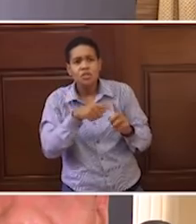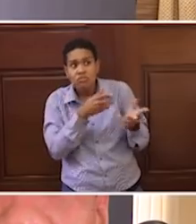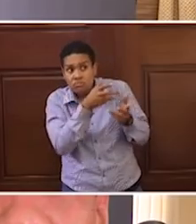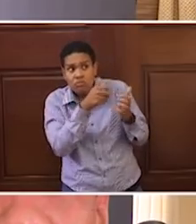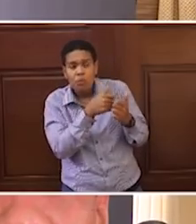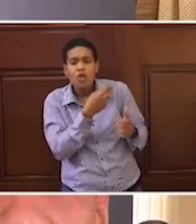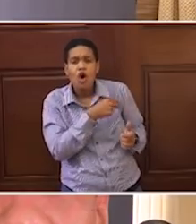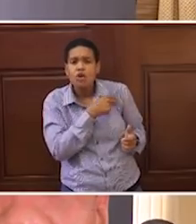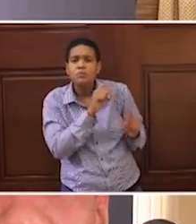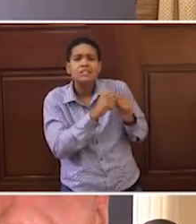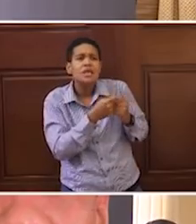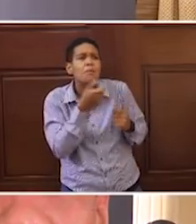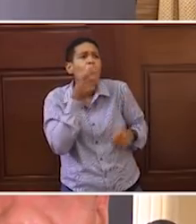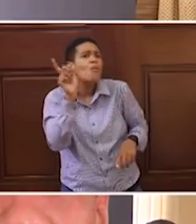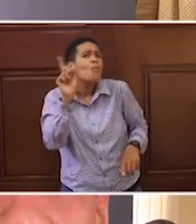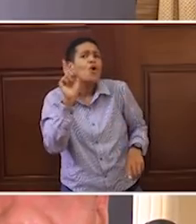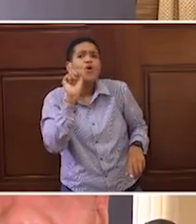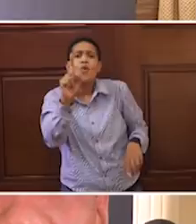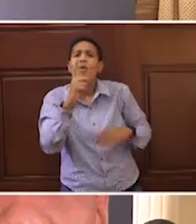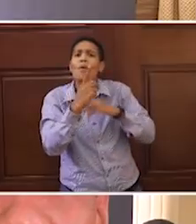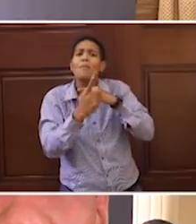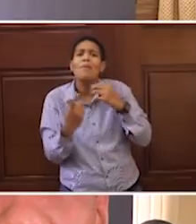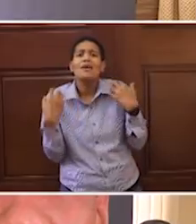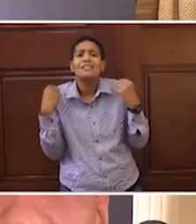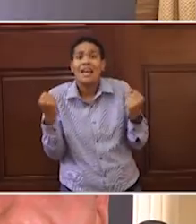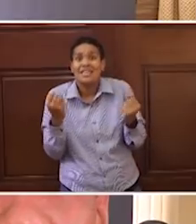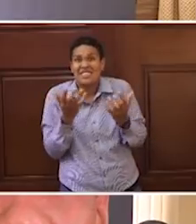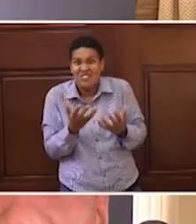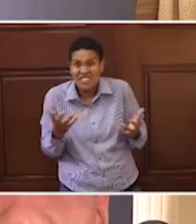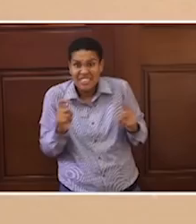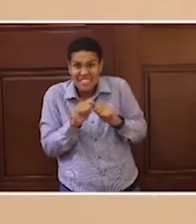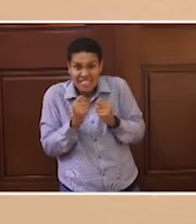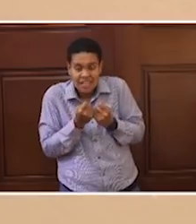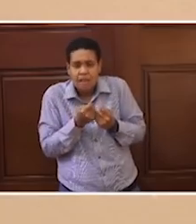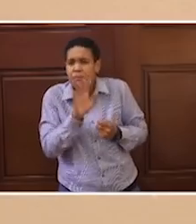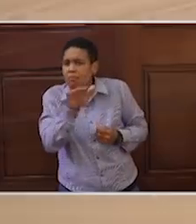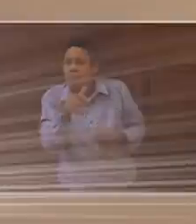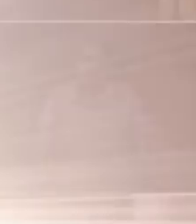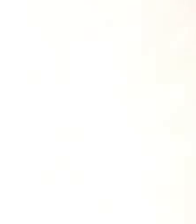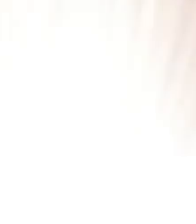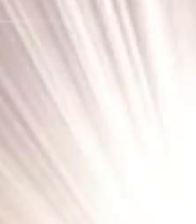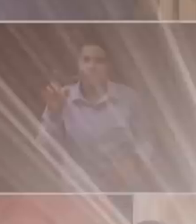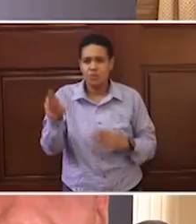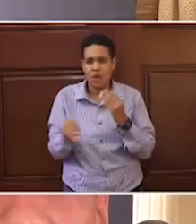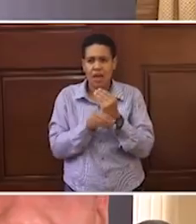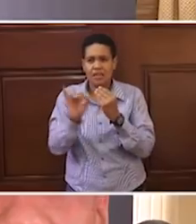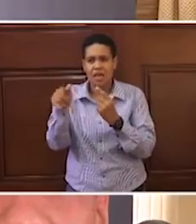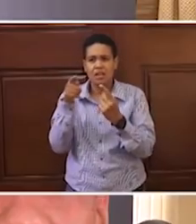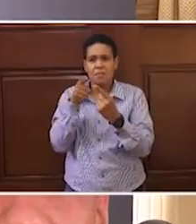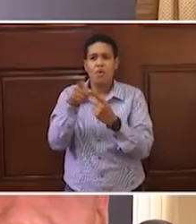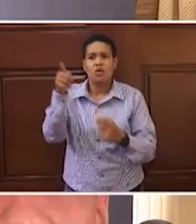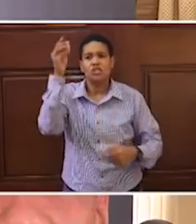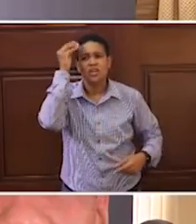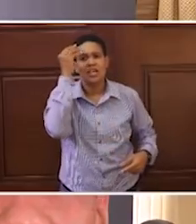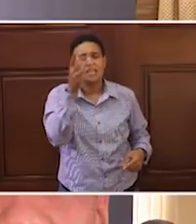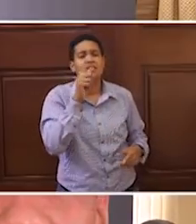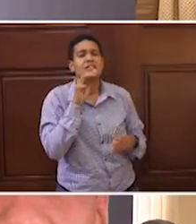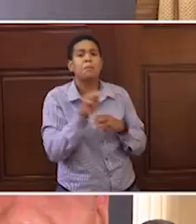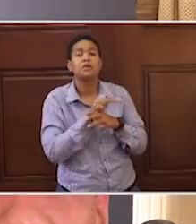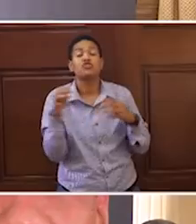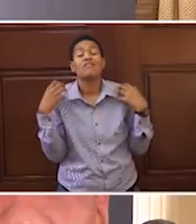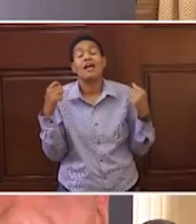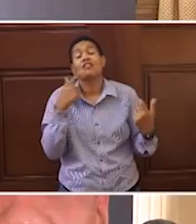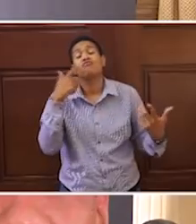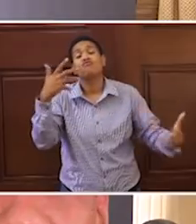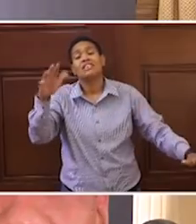with her hospital team or parish health facility team, she can in fact go to her appointments. Just to point out that the Ministry of Health has